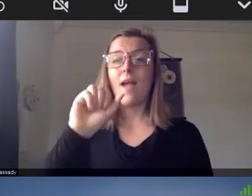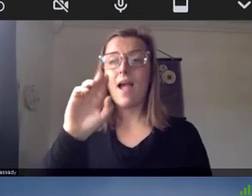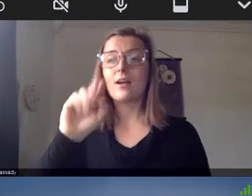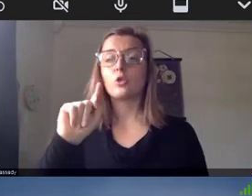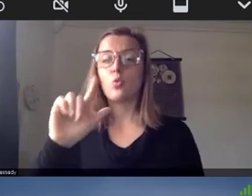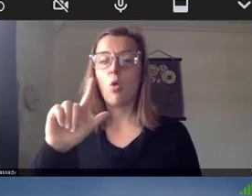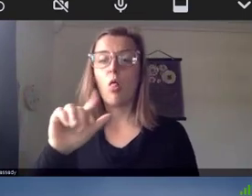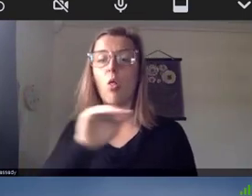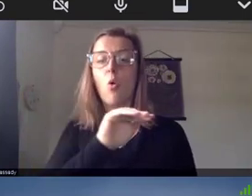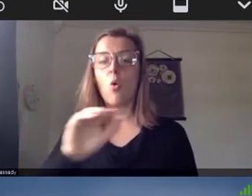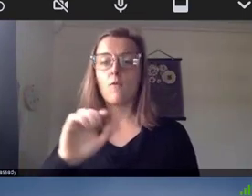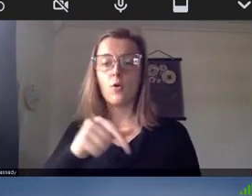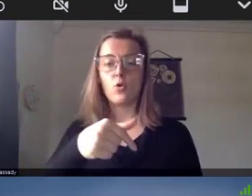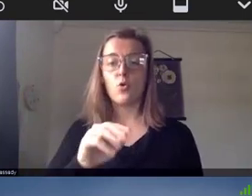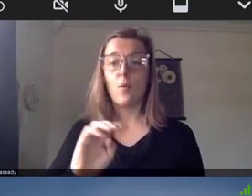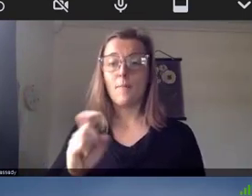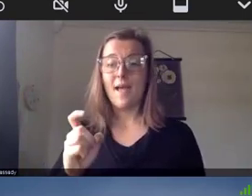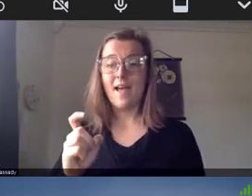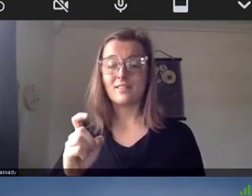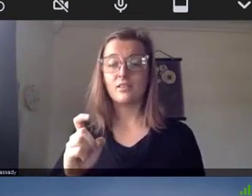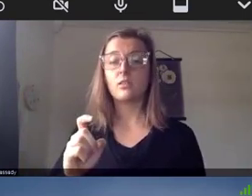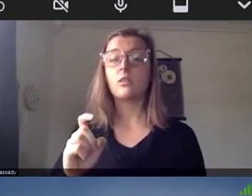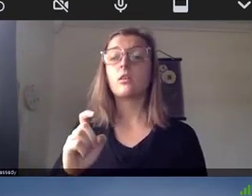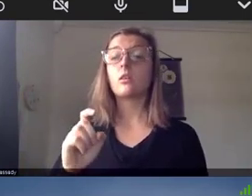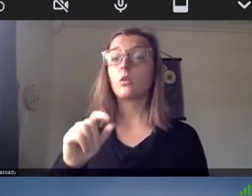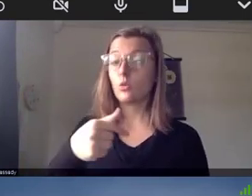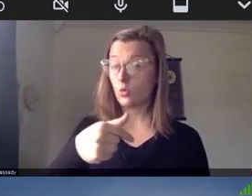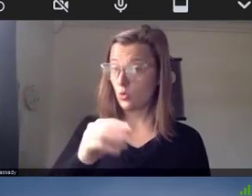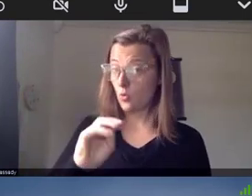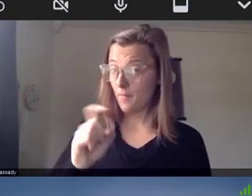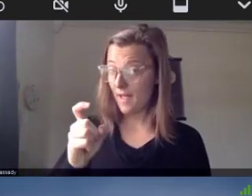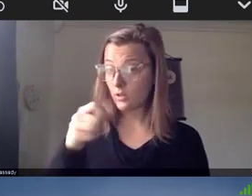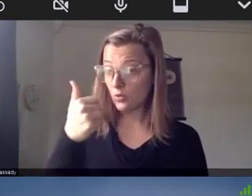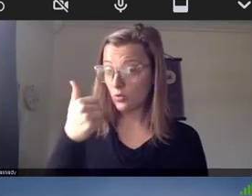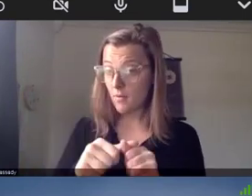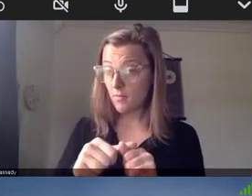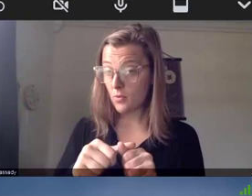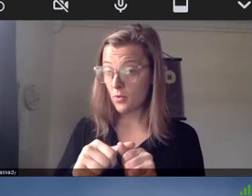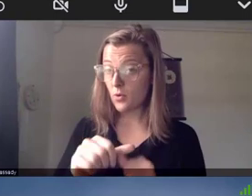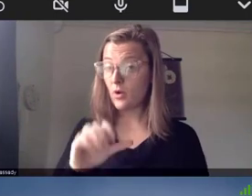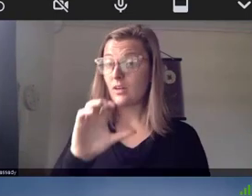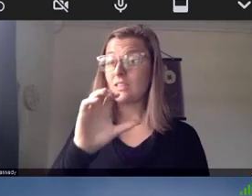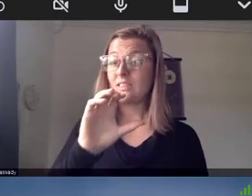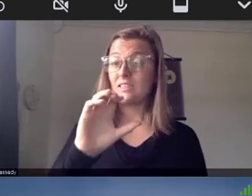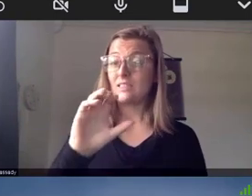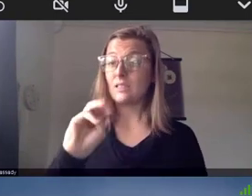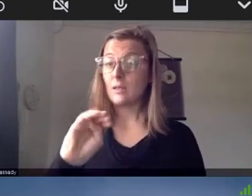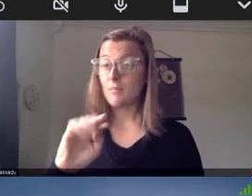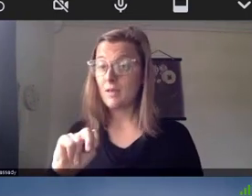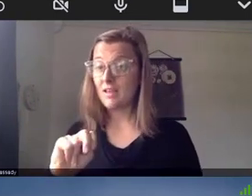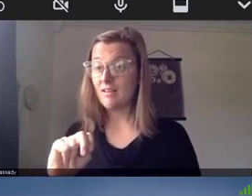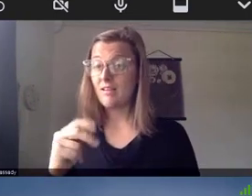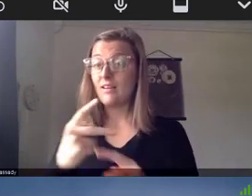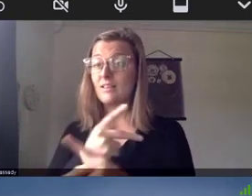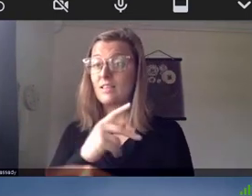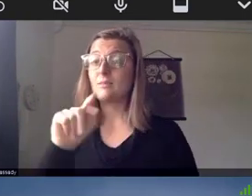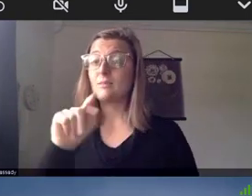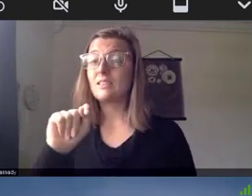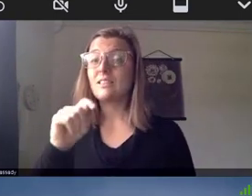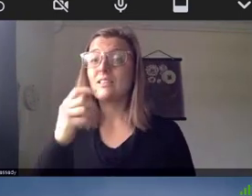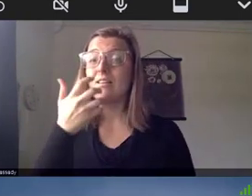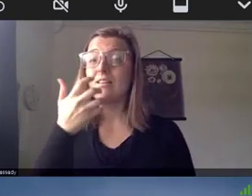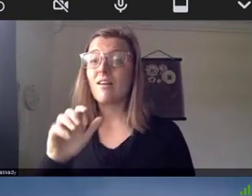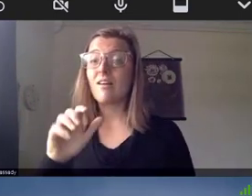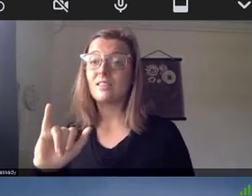going to be big C min times T hot in minus T cold in. So that's the biggest temperature difference we can see in our